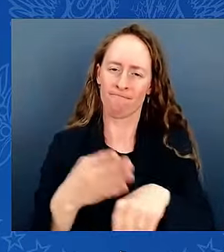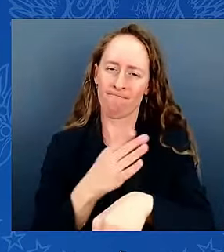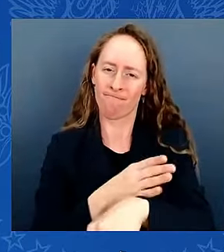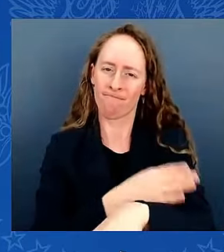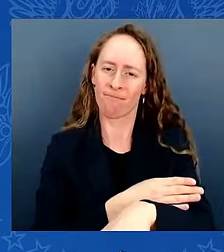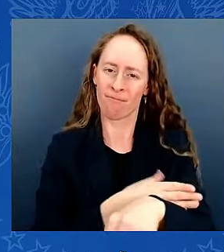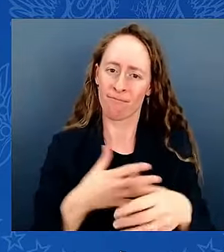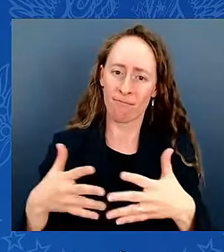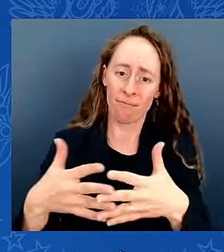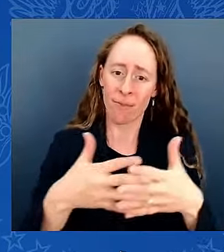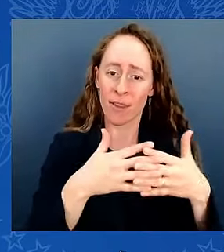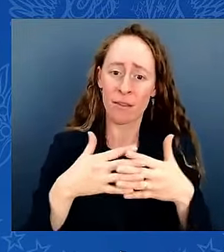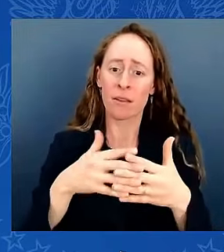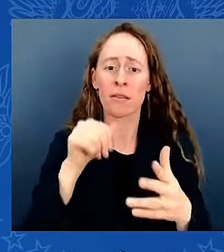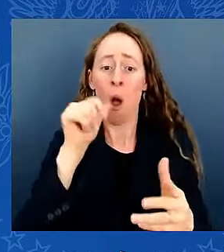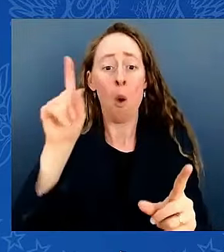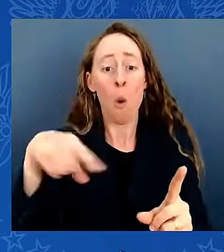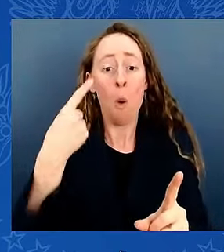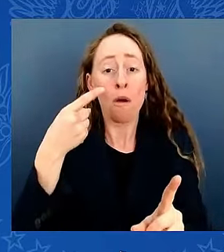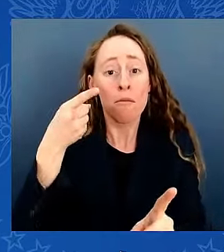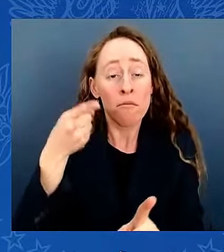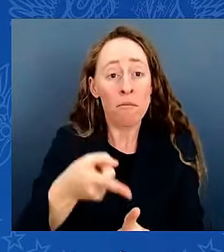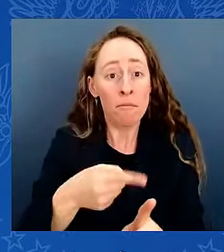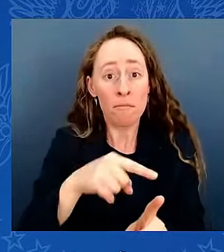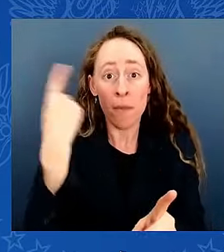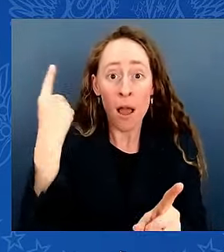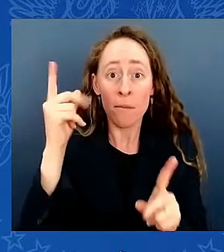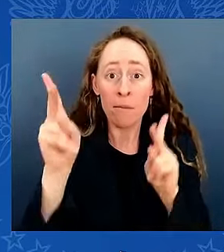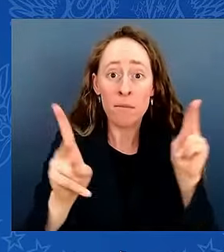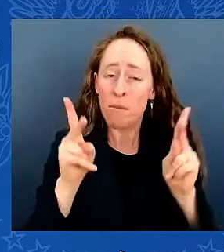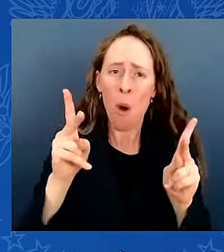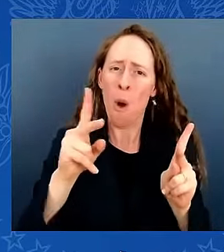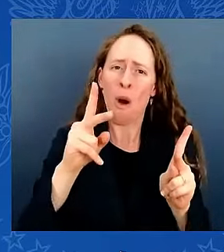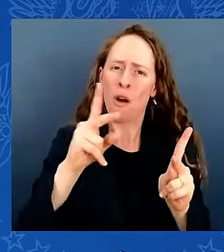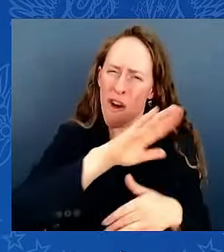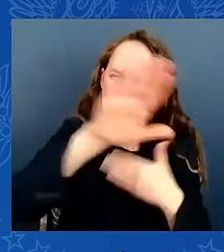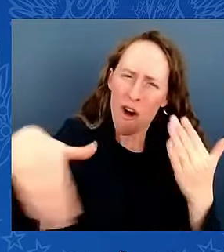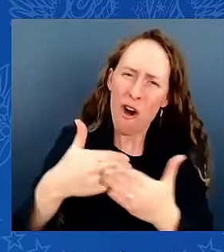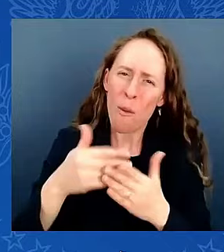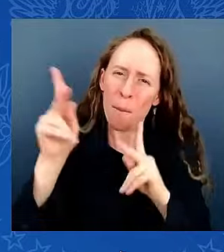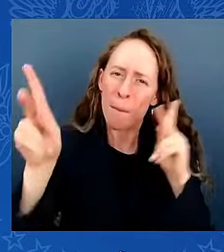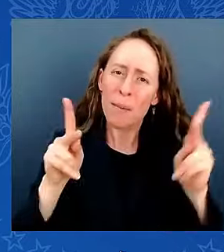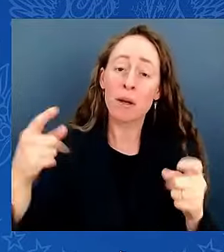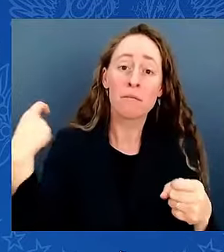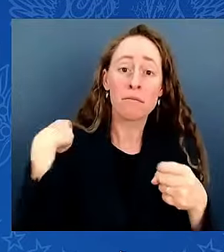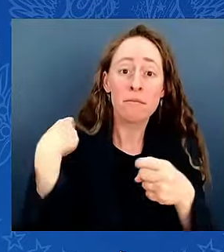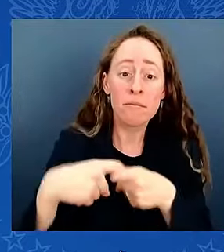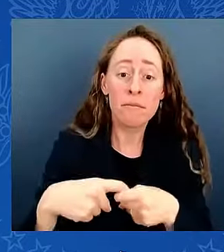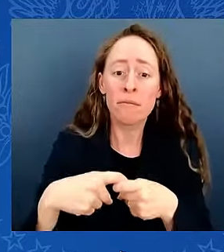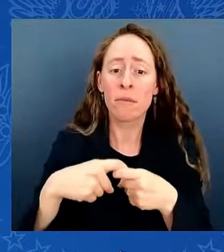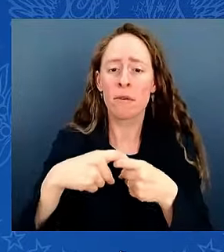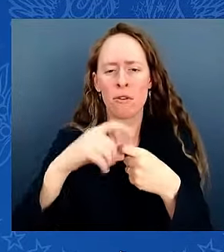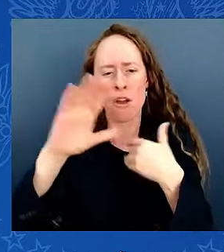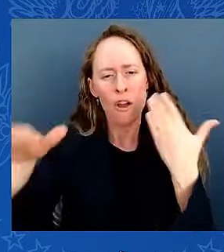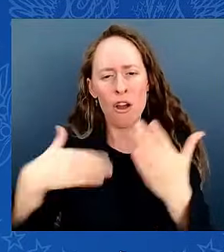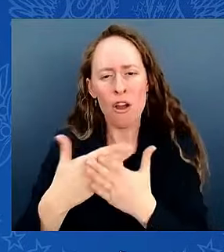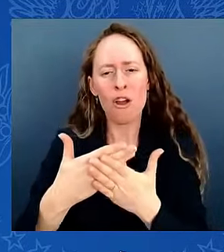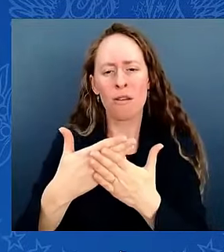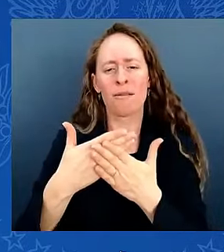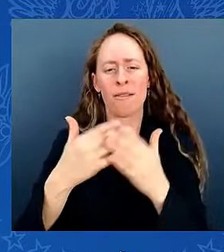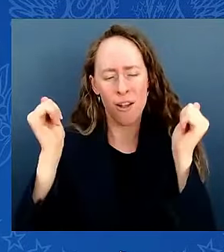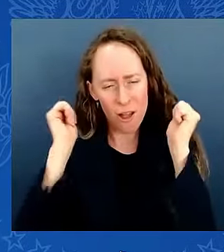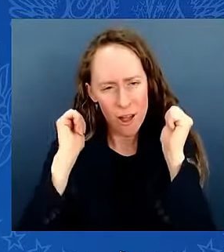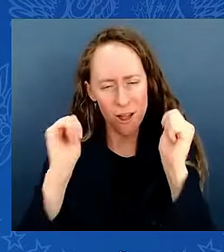all Americans, for Hispanic Americans, for all Americans. Folks, this is who we